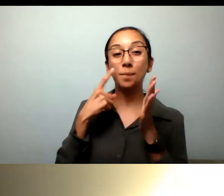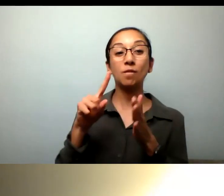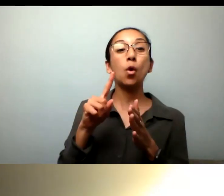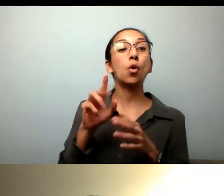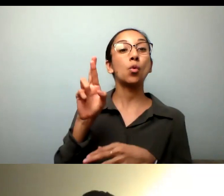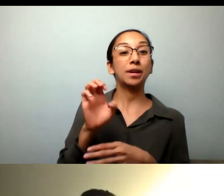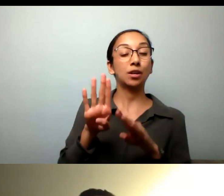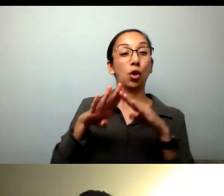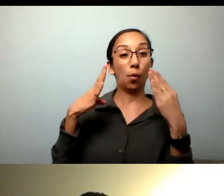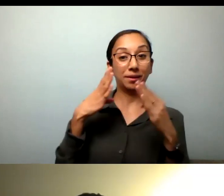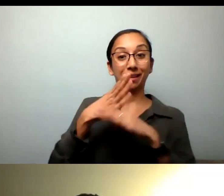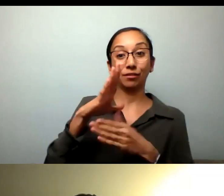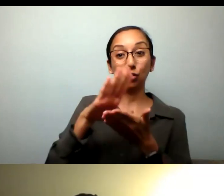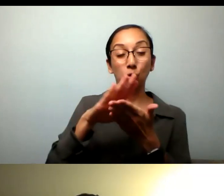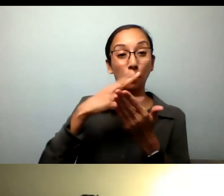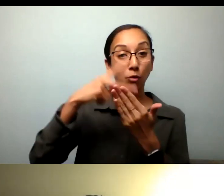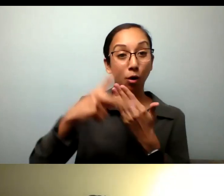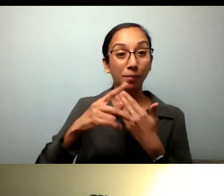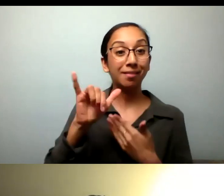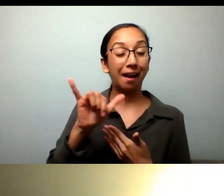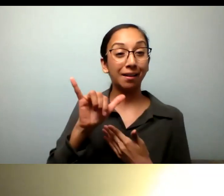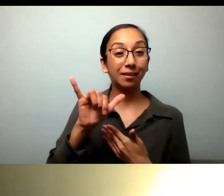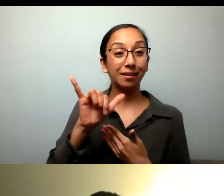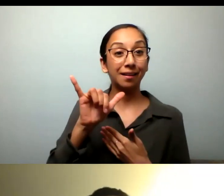the after-school programs like YS?